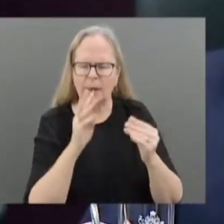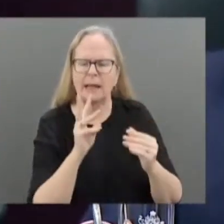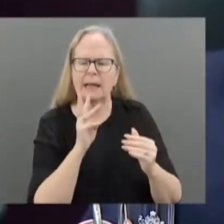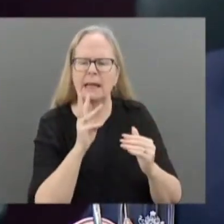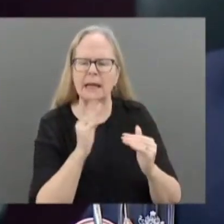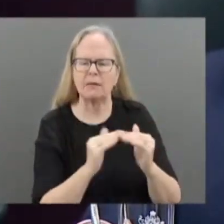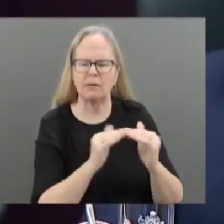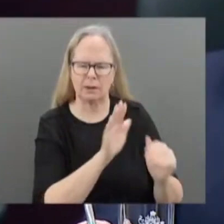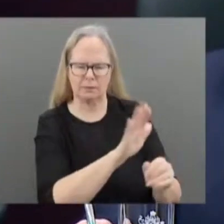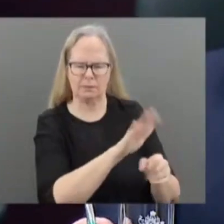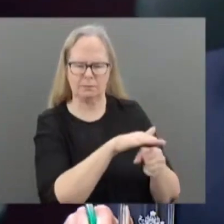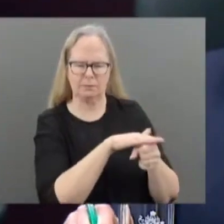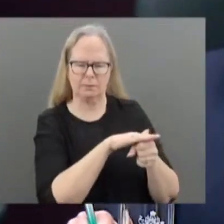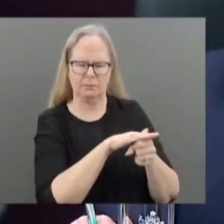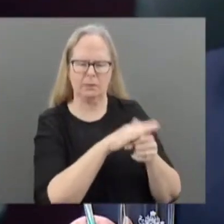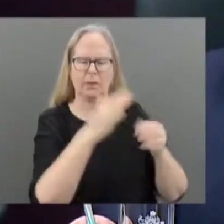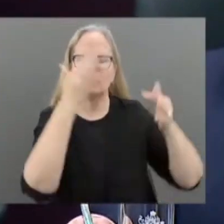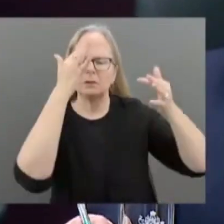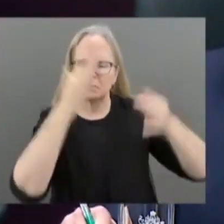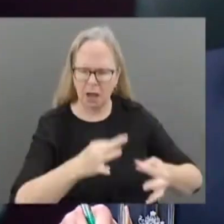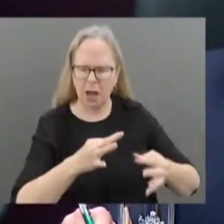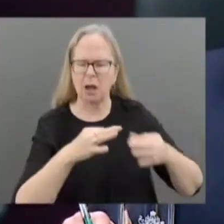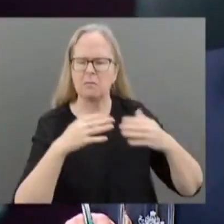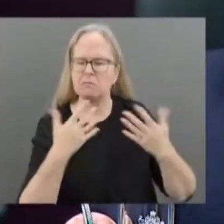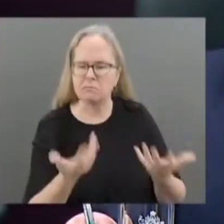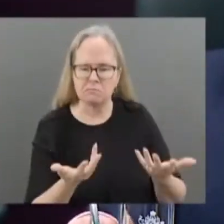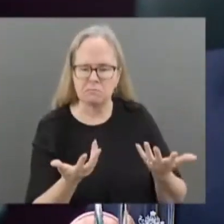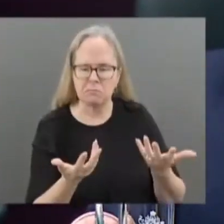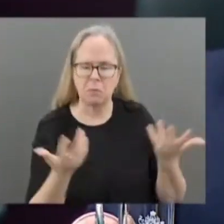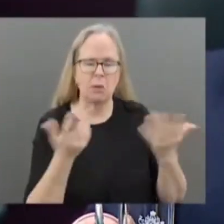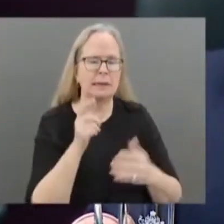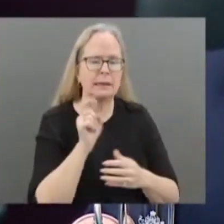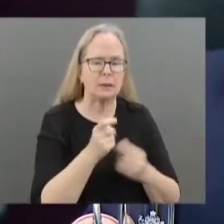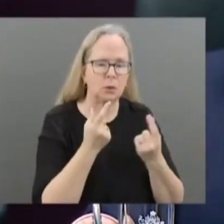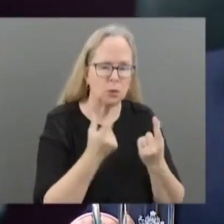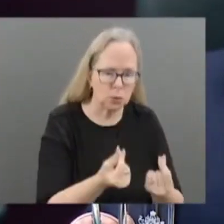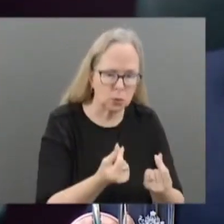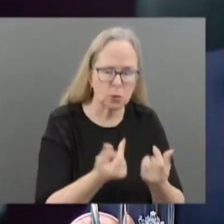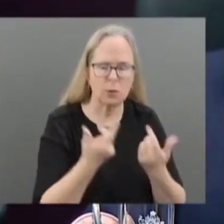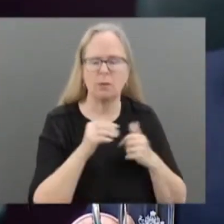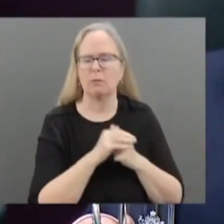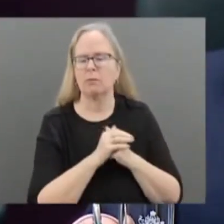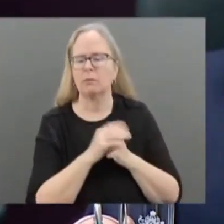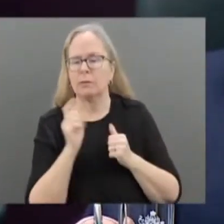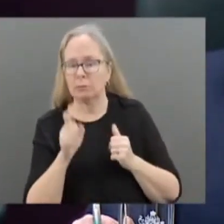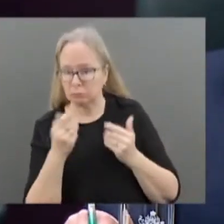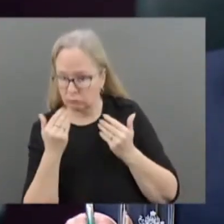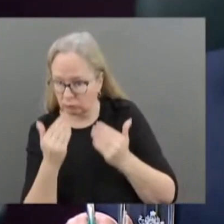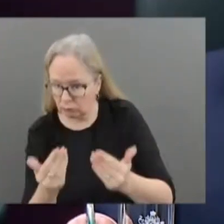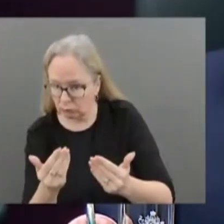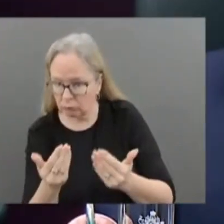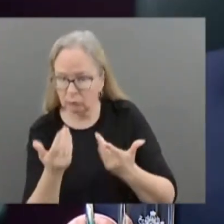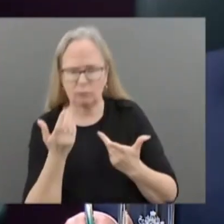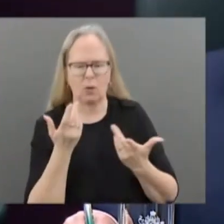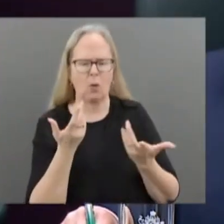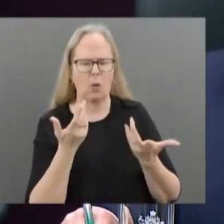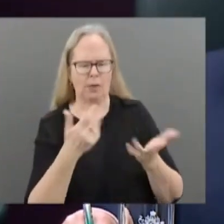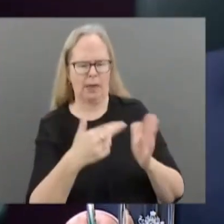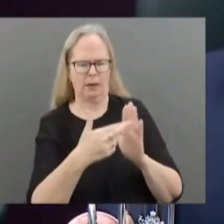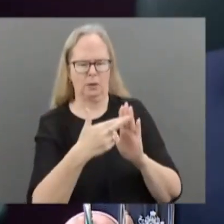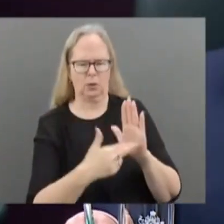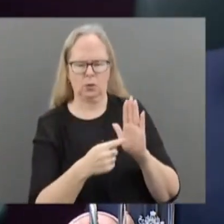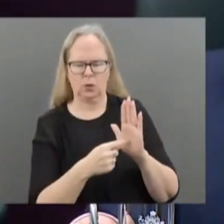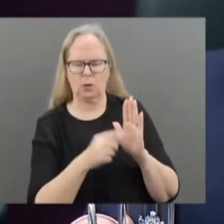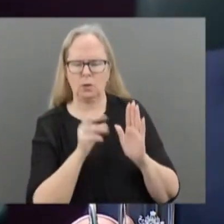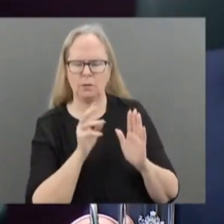whether or not they need to activate those water sharing agreements. Mr. Speaker, in the Red Deer and the Bow River Basin, it is not necessary to do that at this time, but